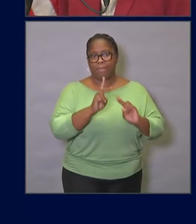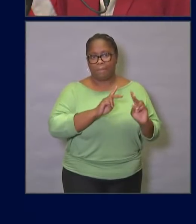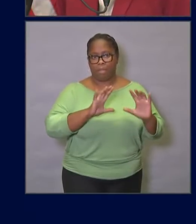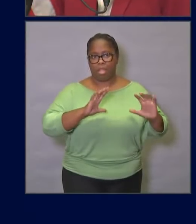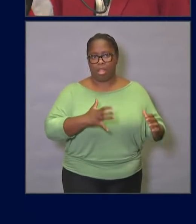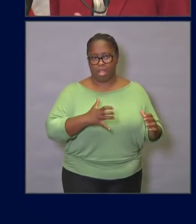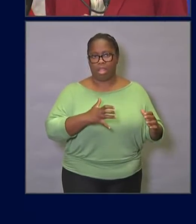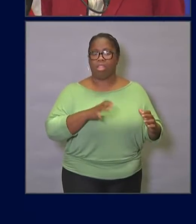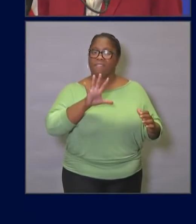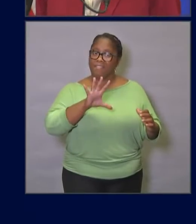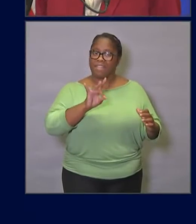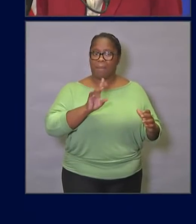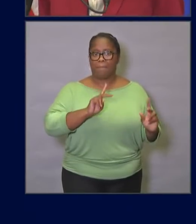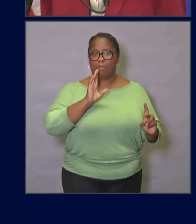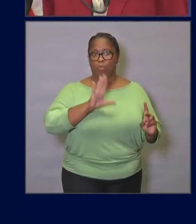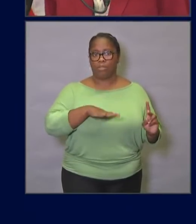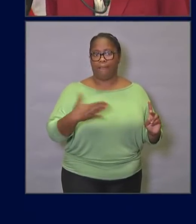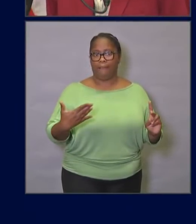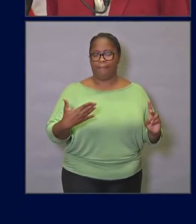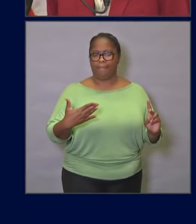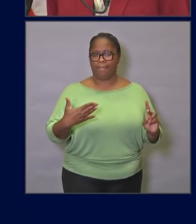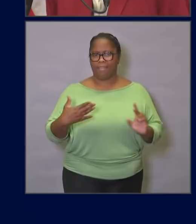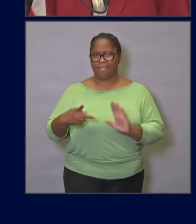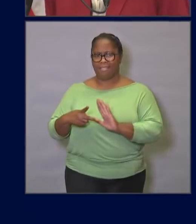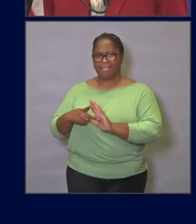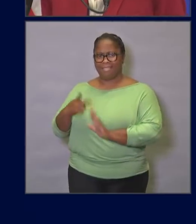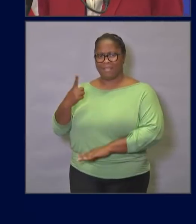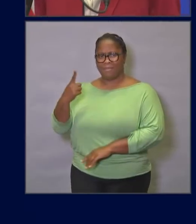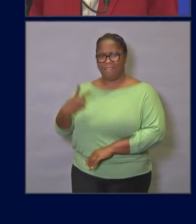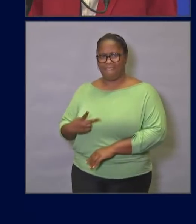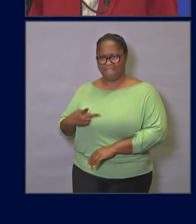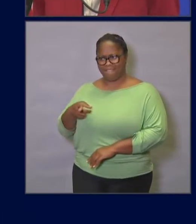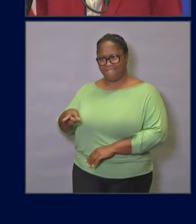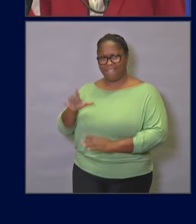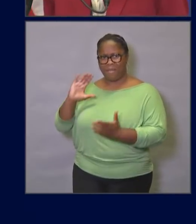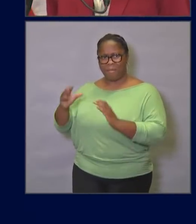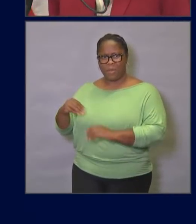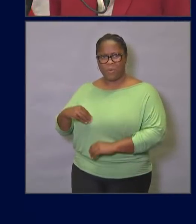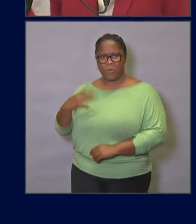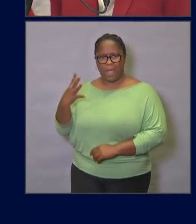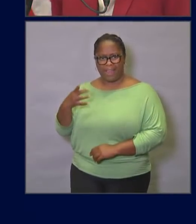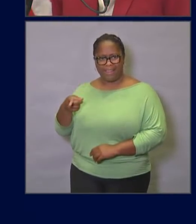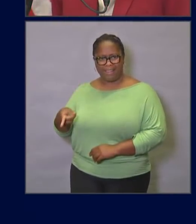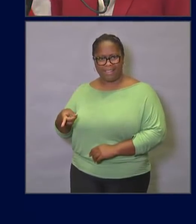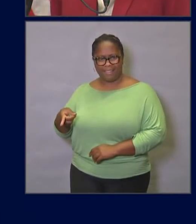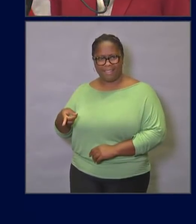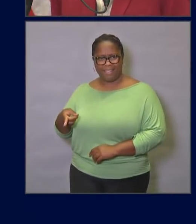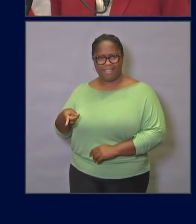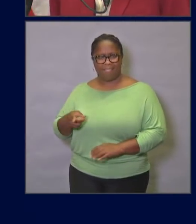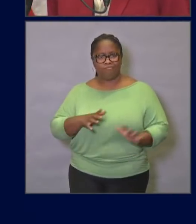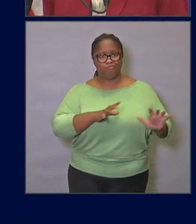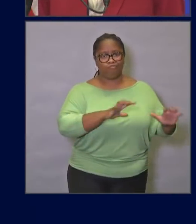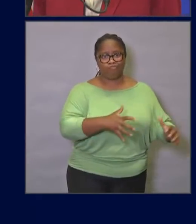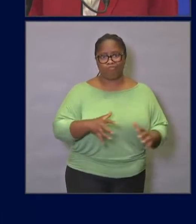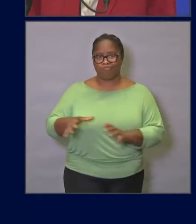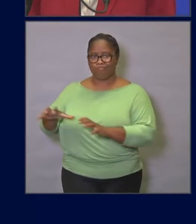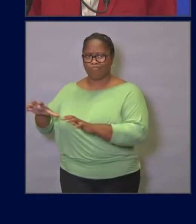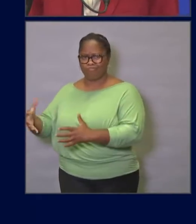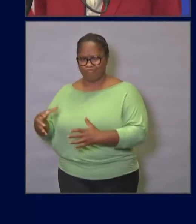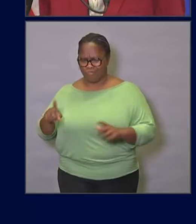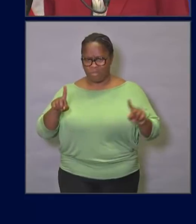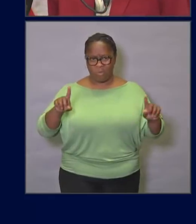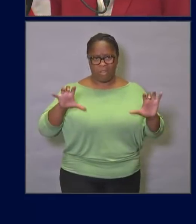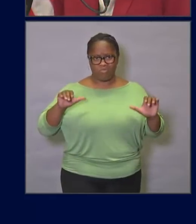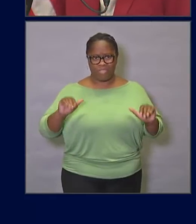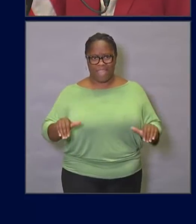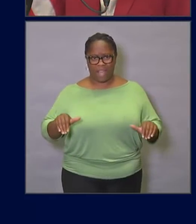population. This is almost 2.5 times the rate of death when compared to white residents. And similarly, the rate for black residents